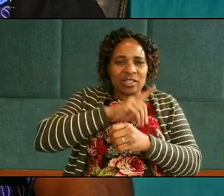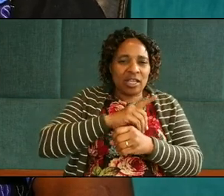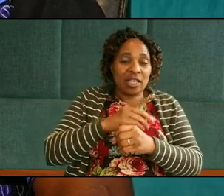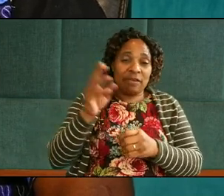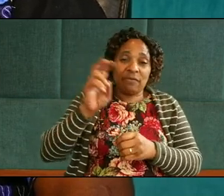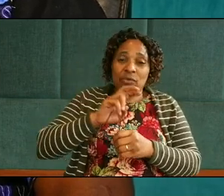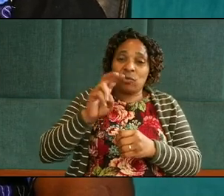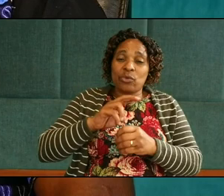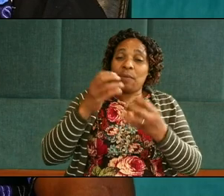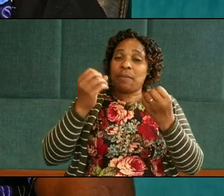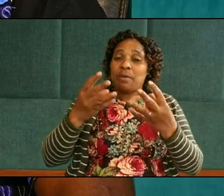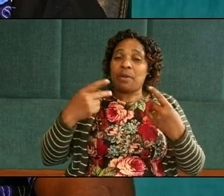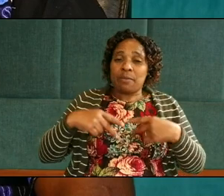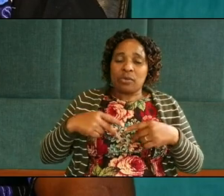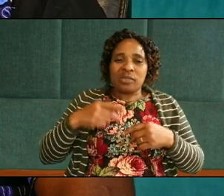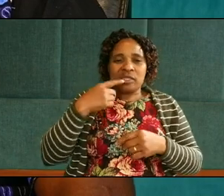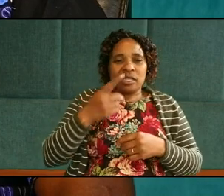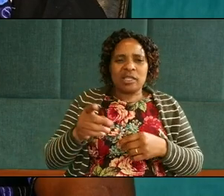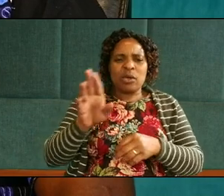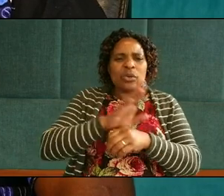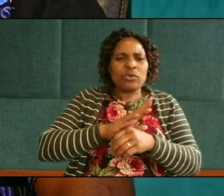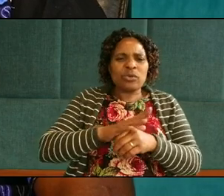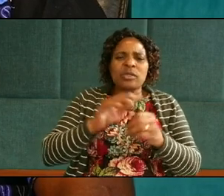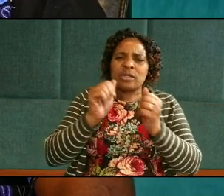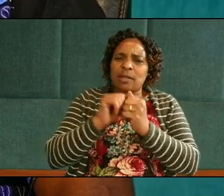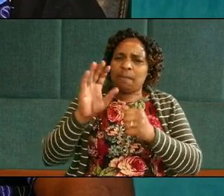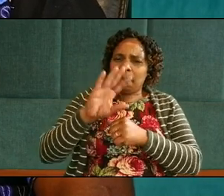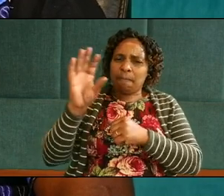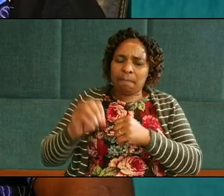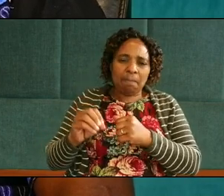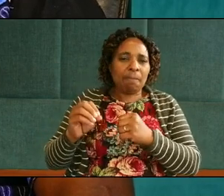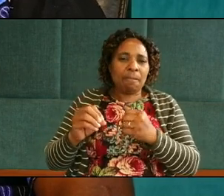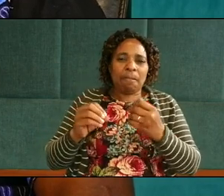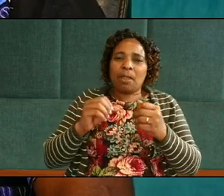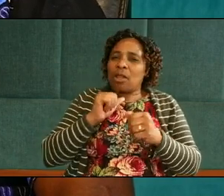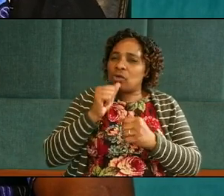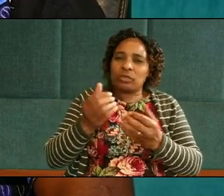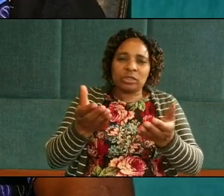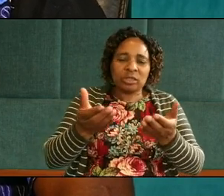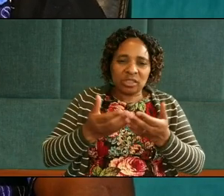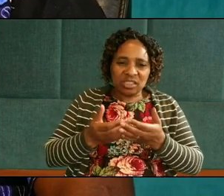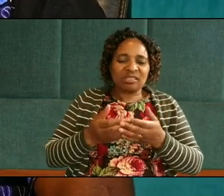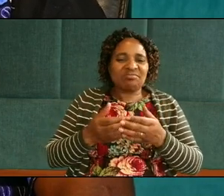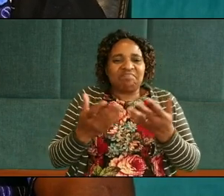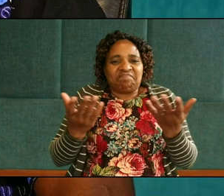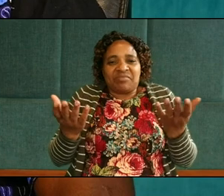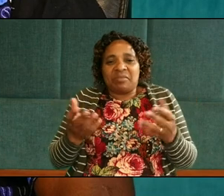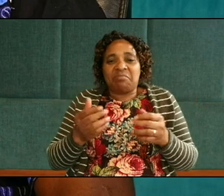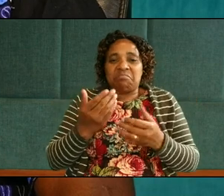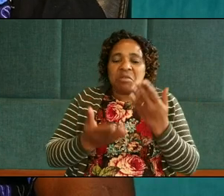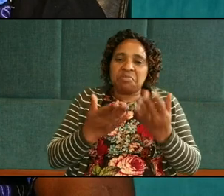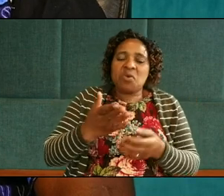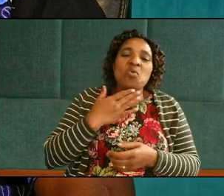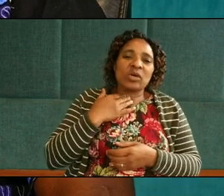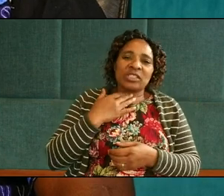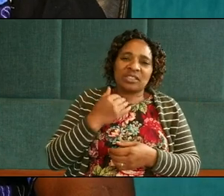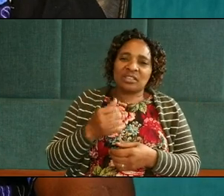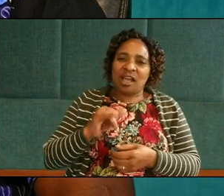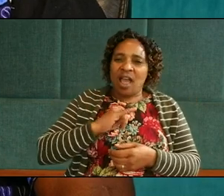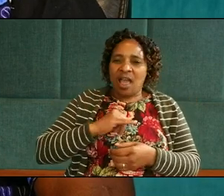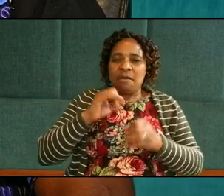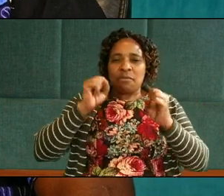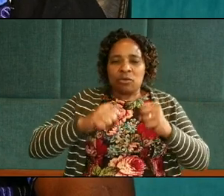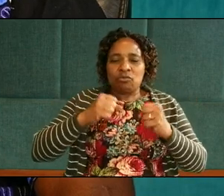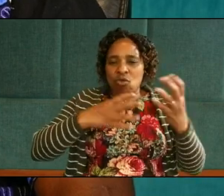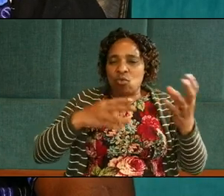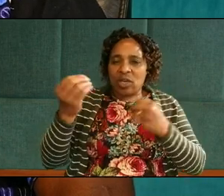what many people say they would have spent that 10% on, it's not on needs, it's always on wants. So for example, they would have said, oh, I could have gone